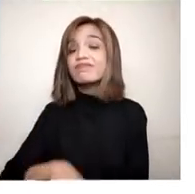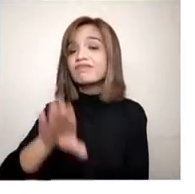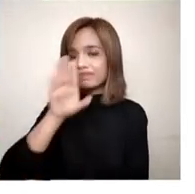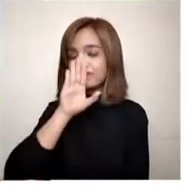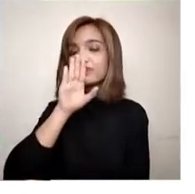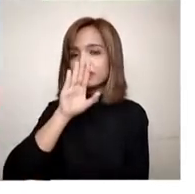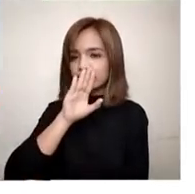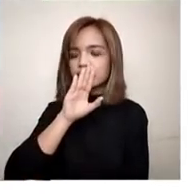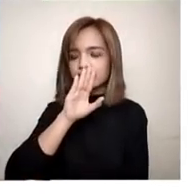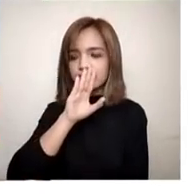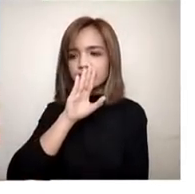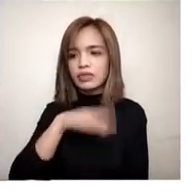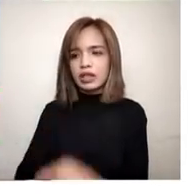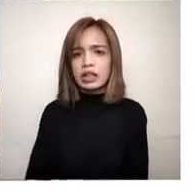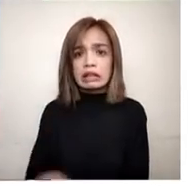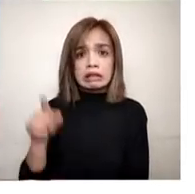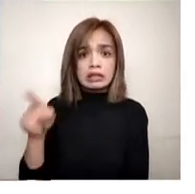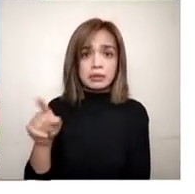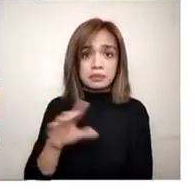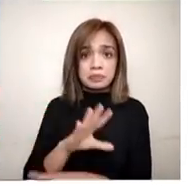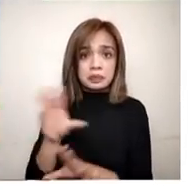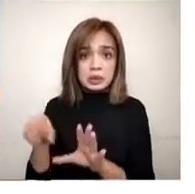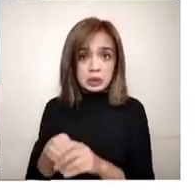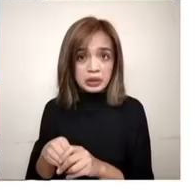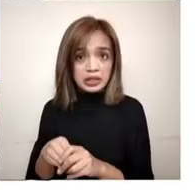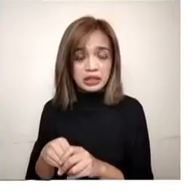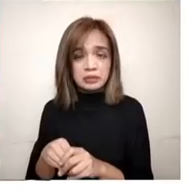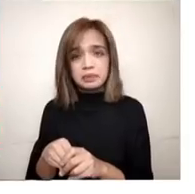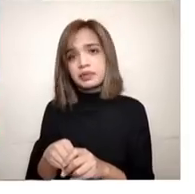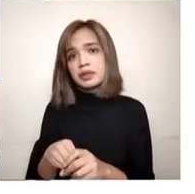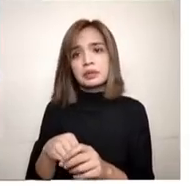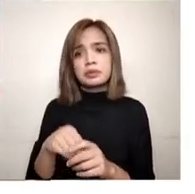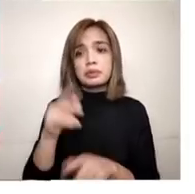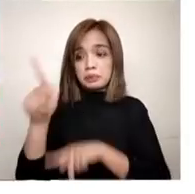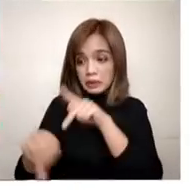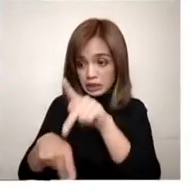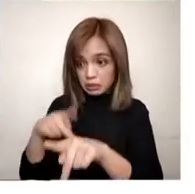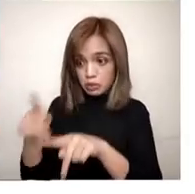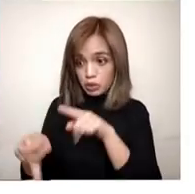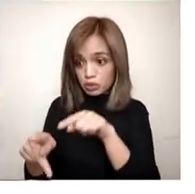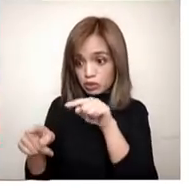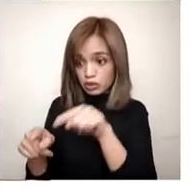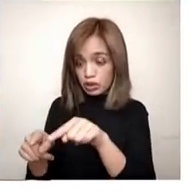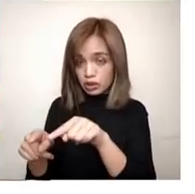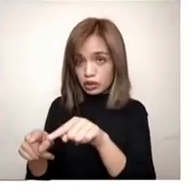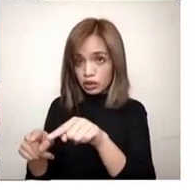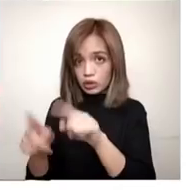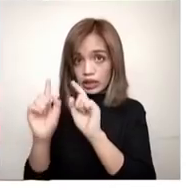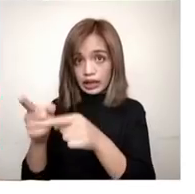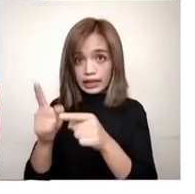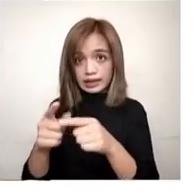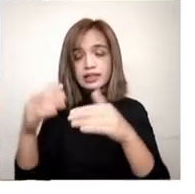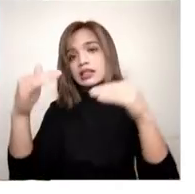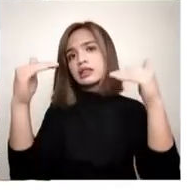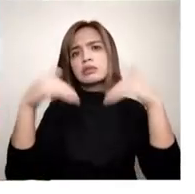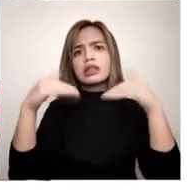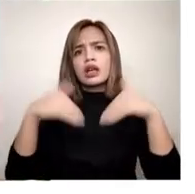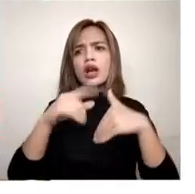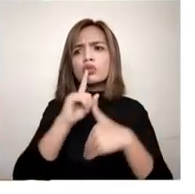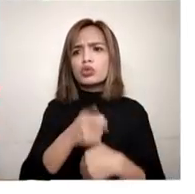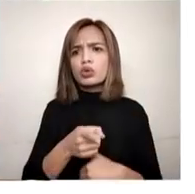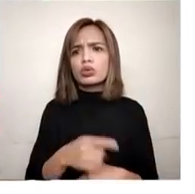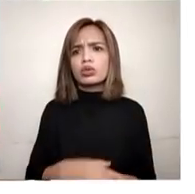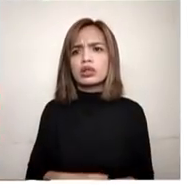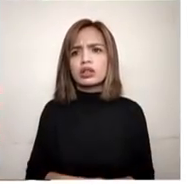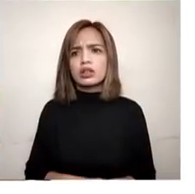have, including the private individuals who appear at the hearing, they really just